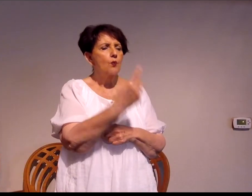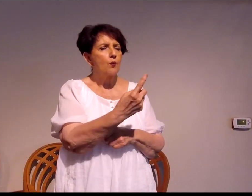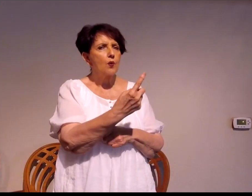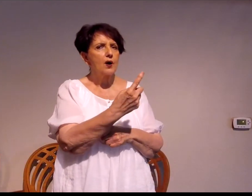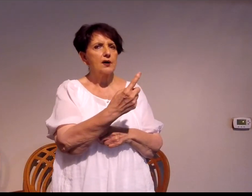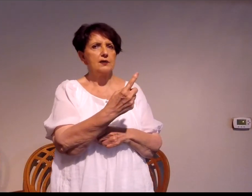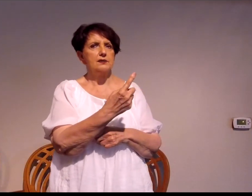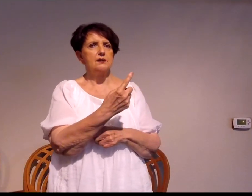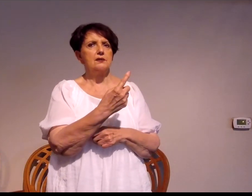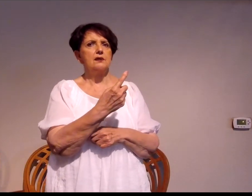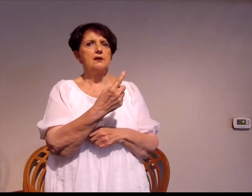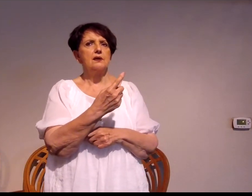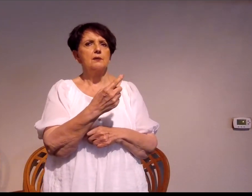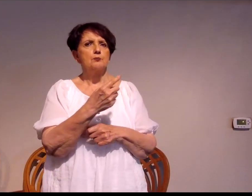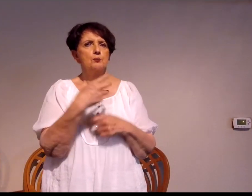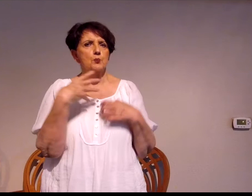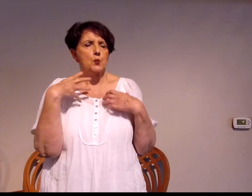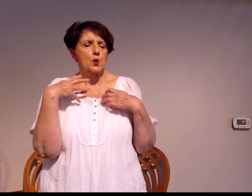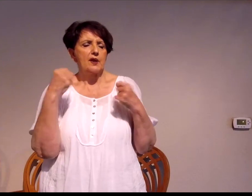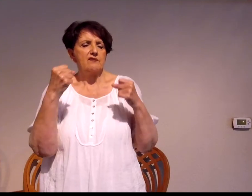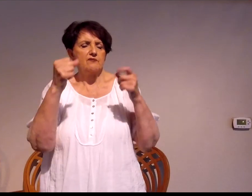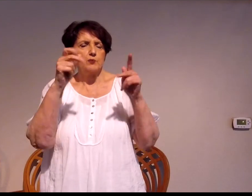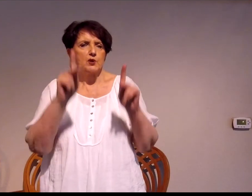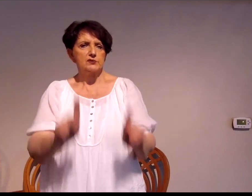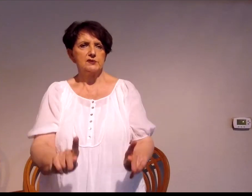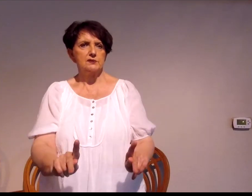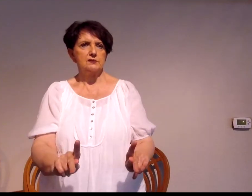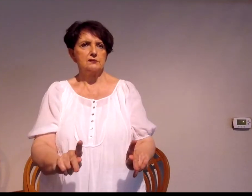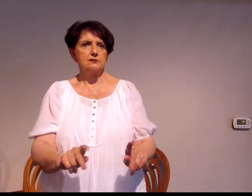single brave person.